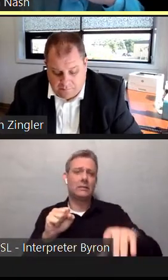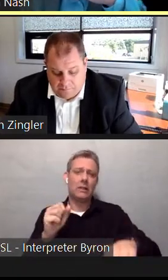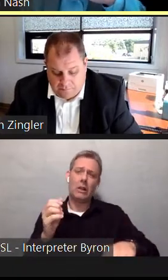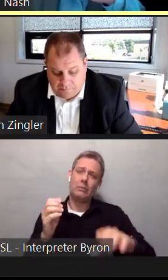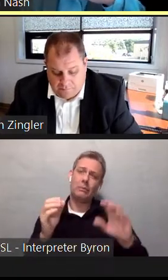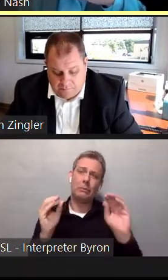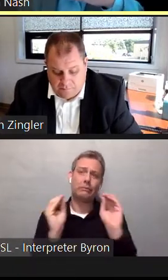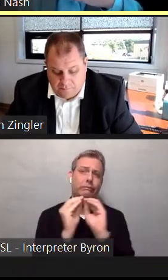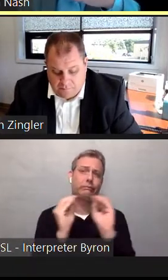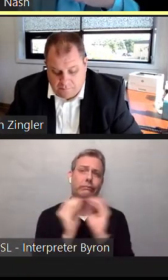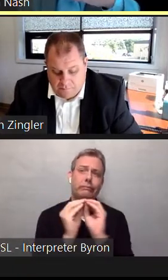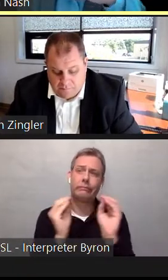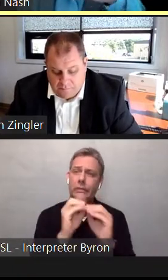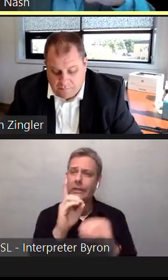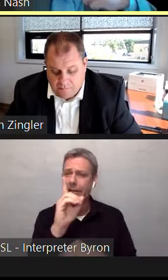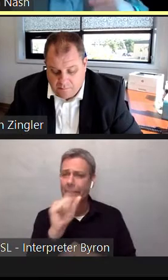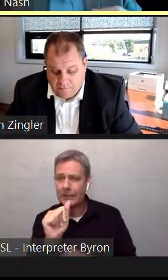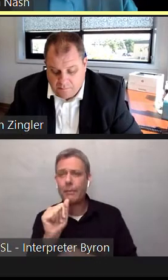disability. And